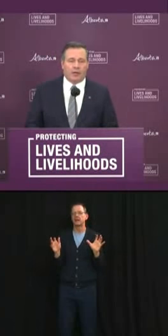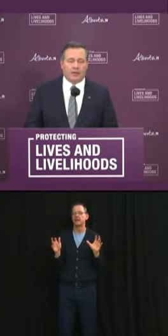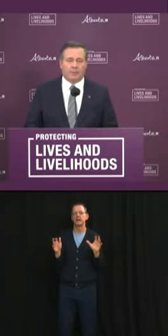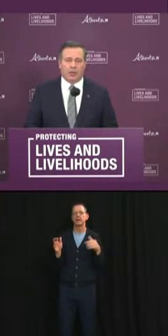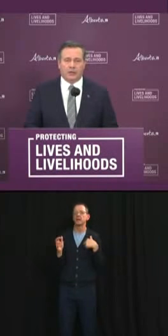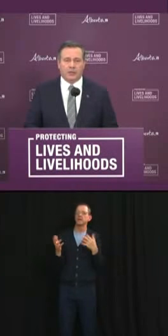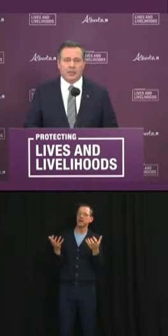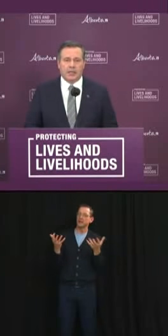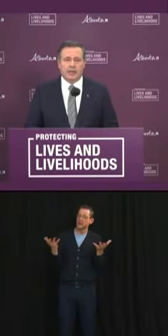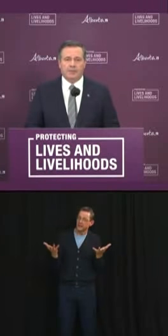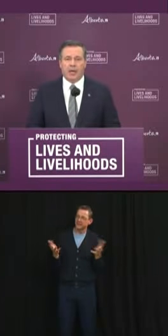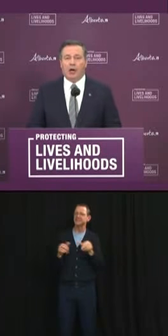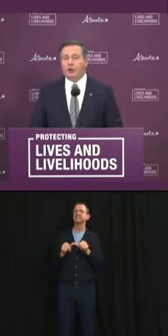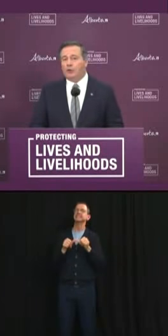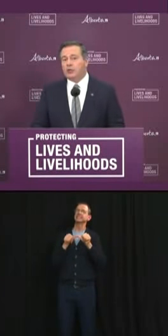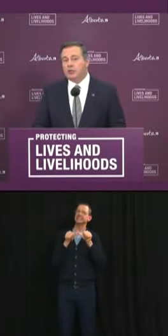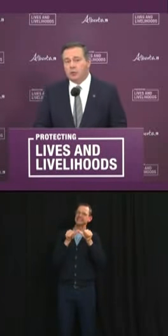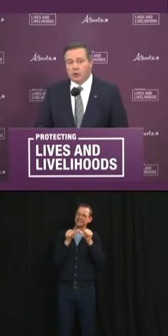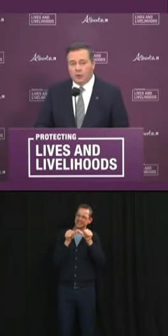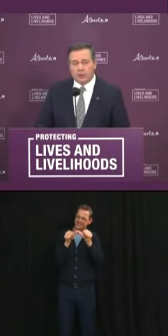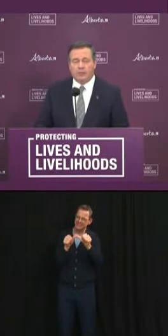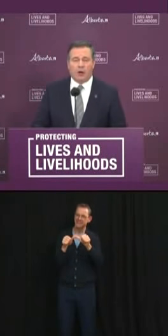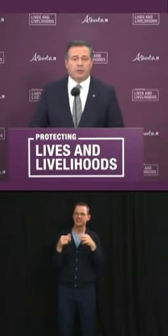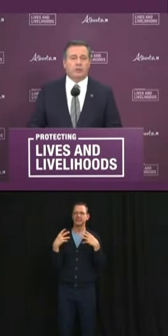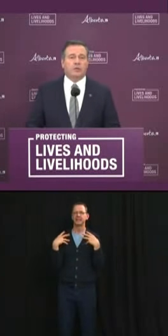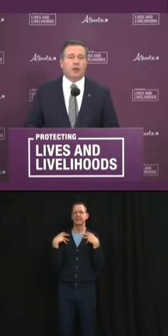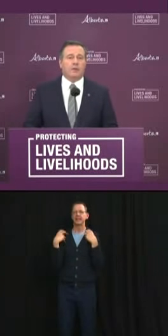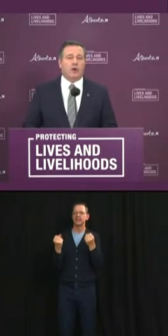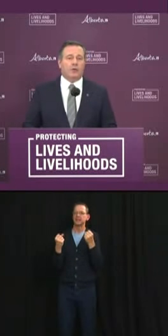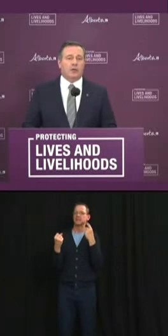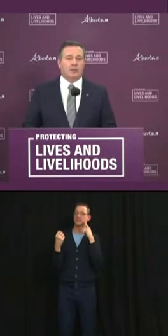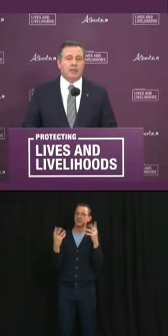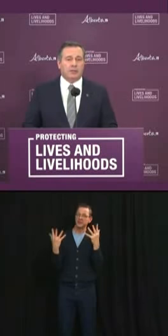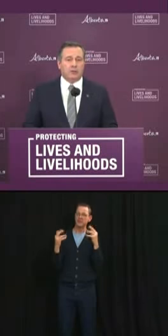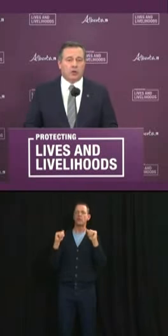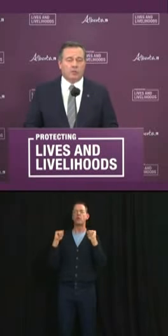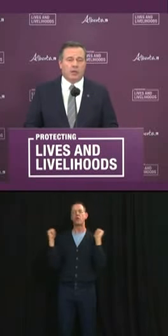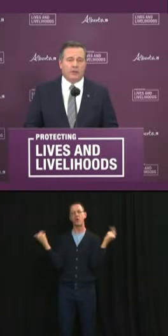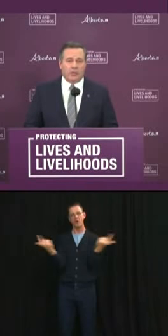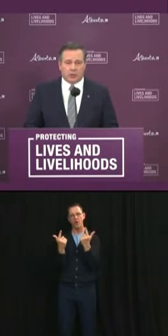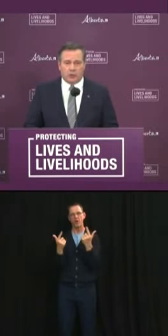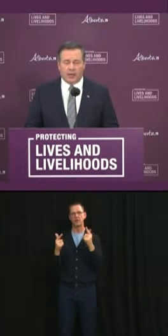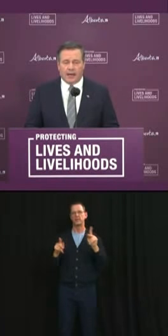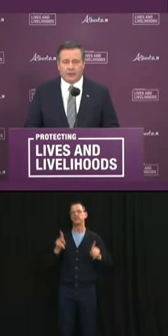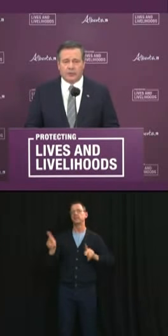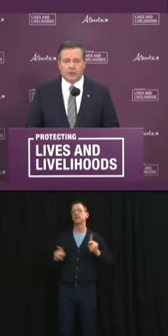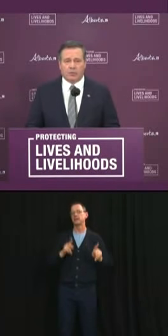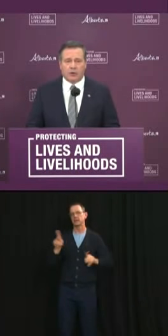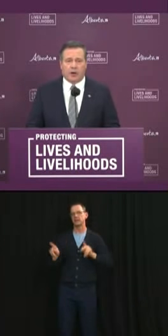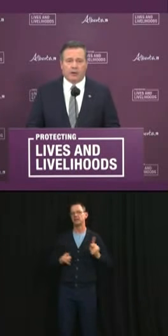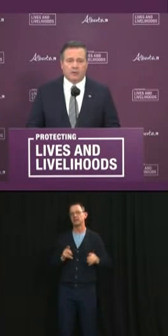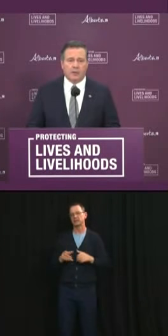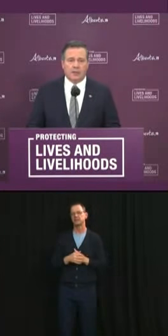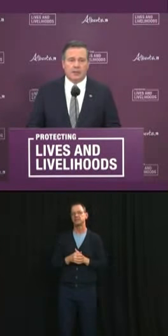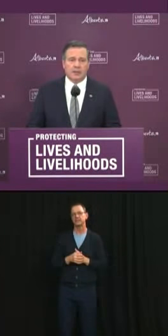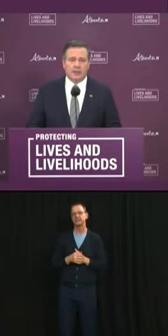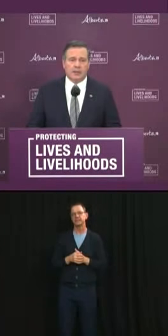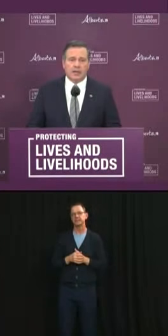are already in place. Health officials will closely monitor the spread of COVID-19 to determine if additional actions are